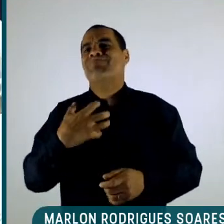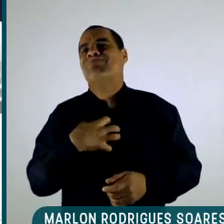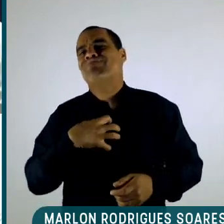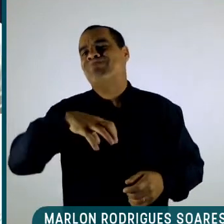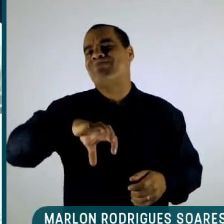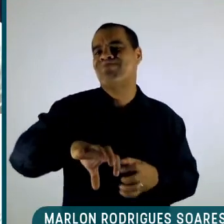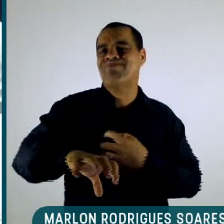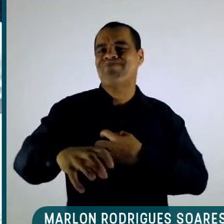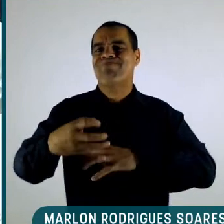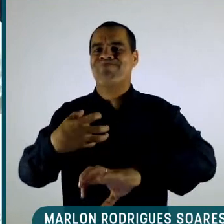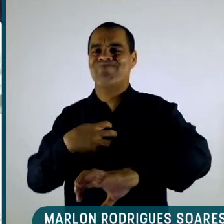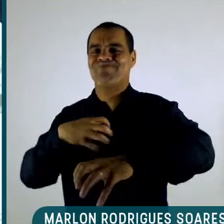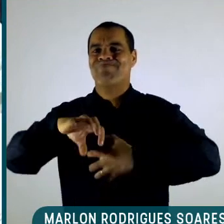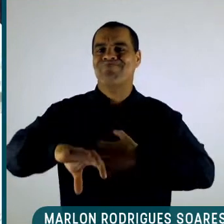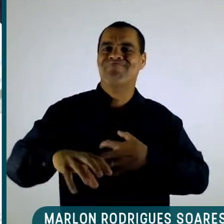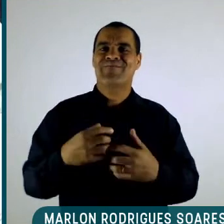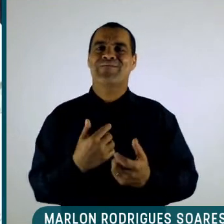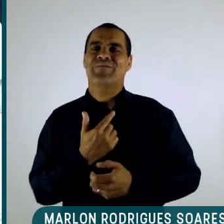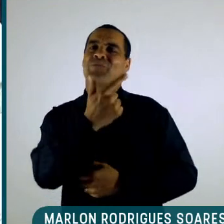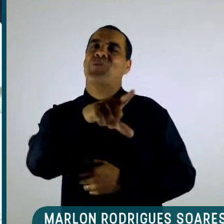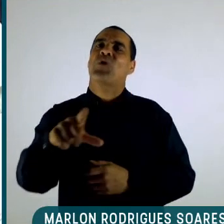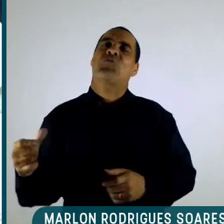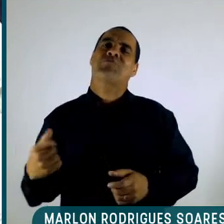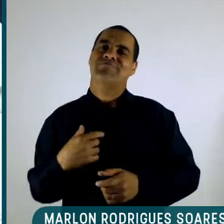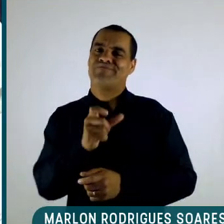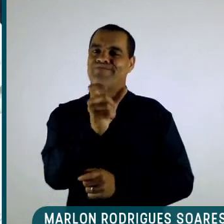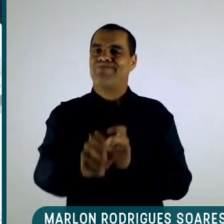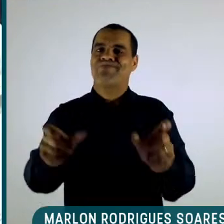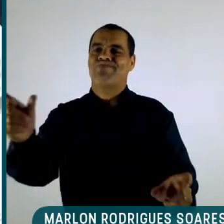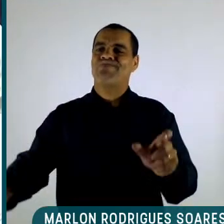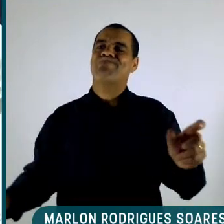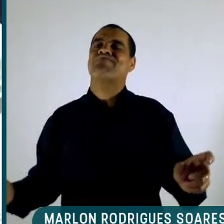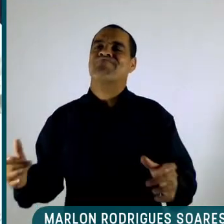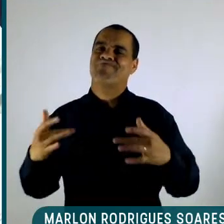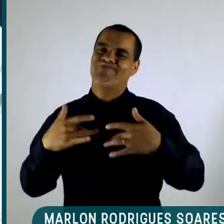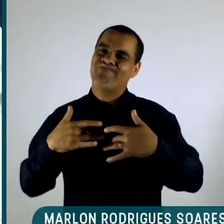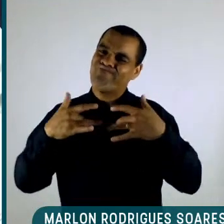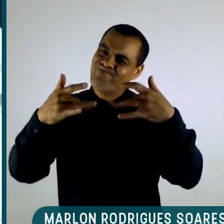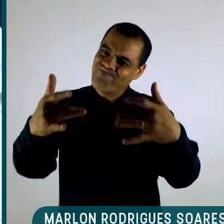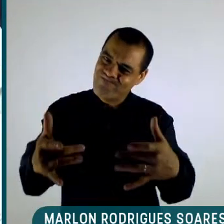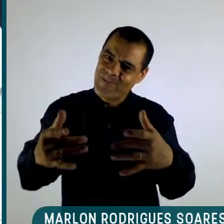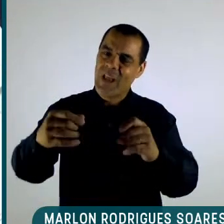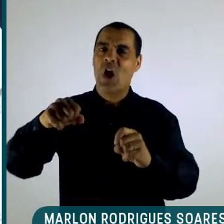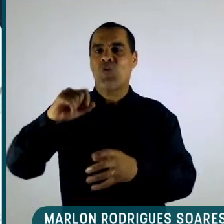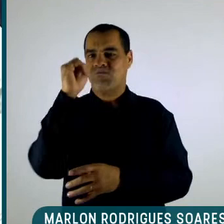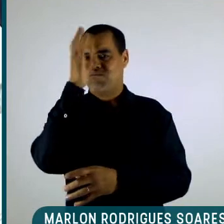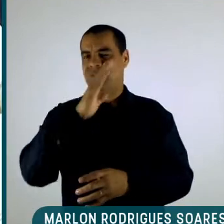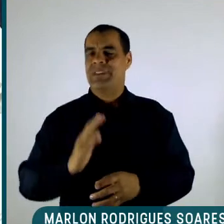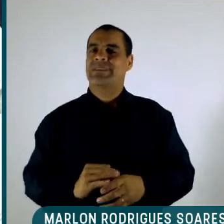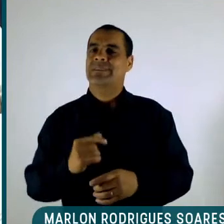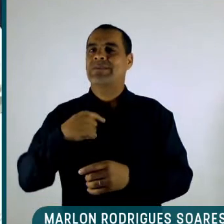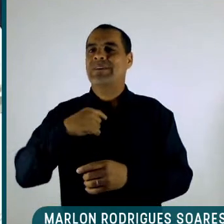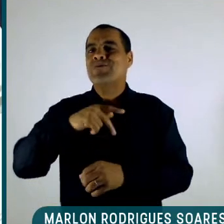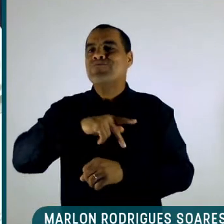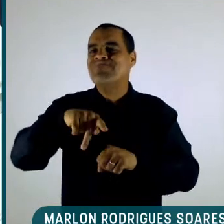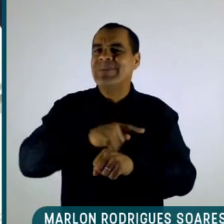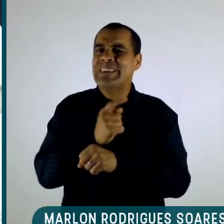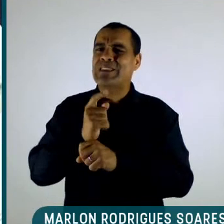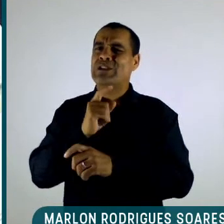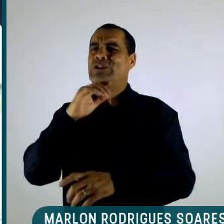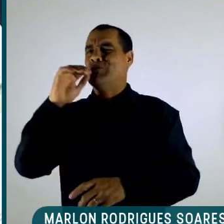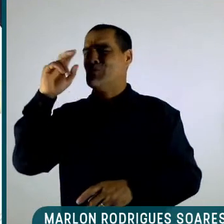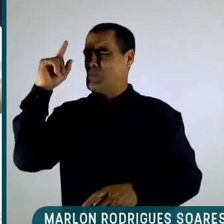more empathy, more compassion towards the other. Brazil is a very cruel